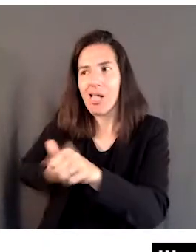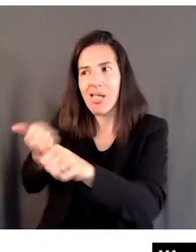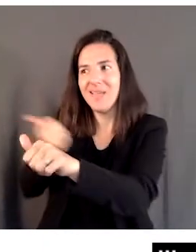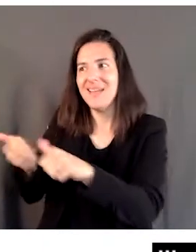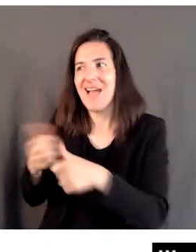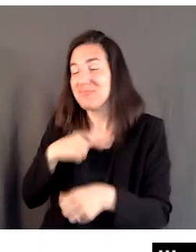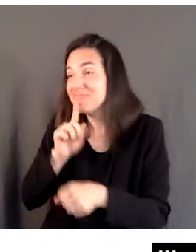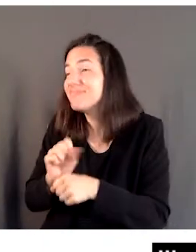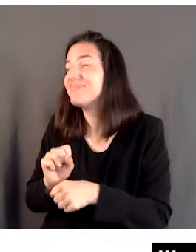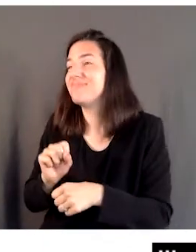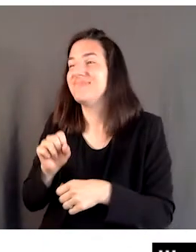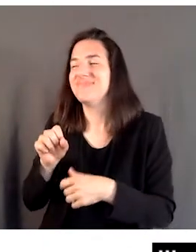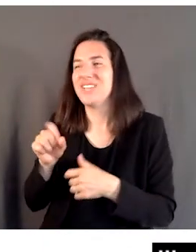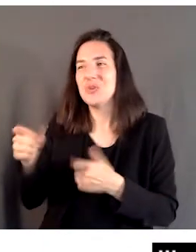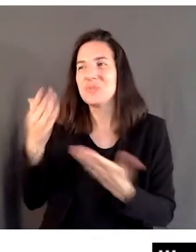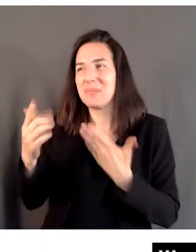of like, I